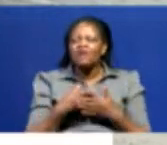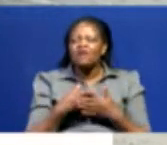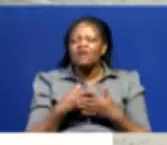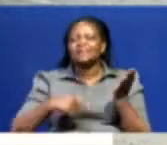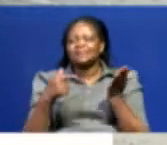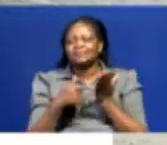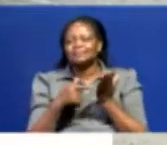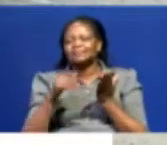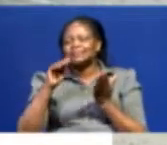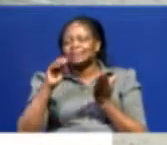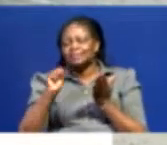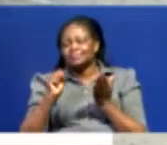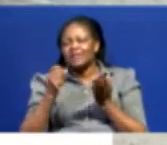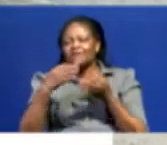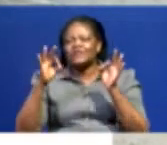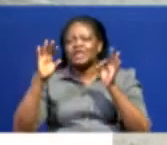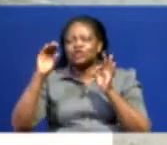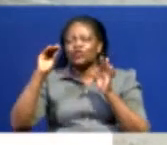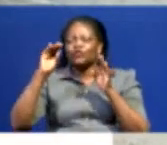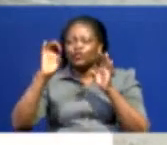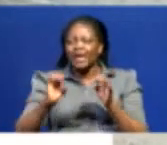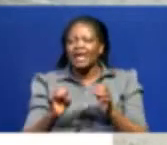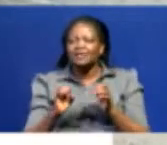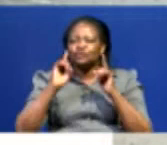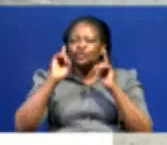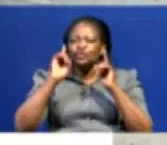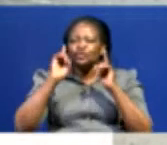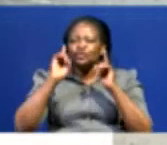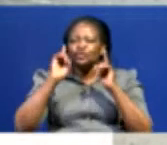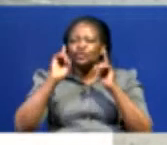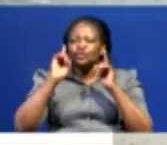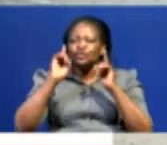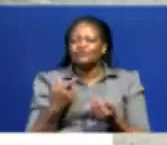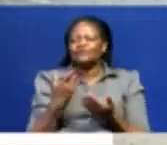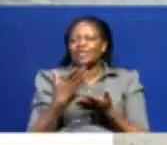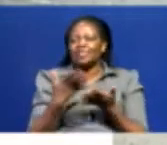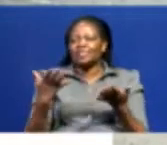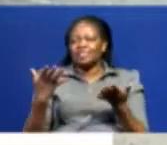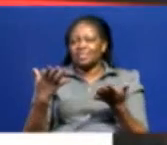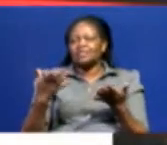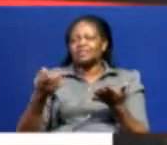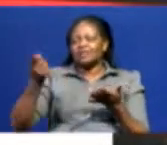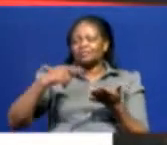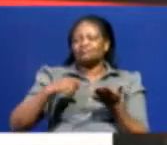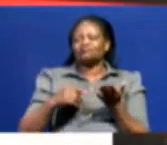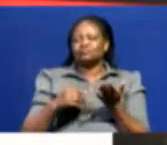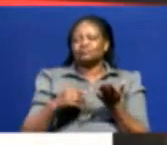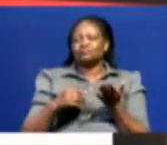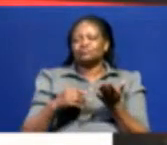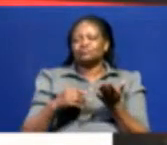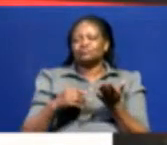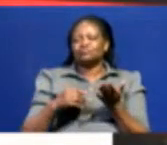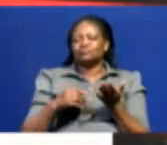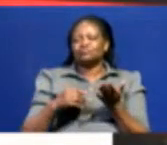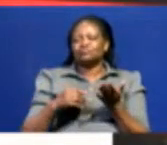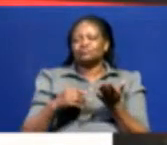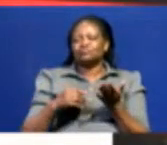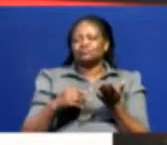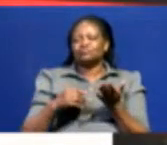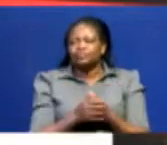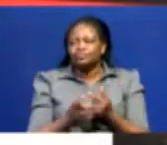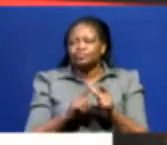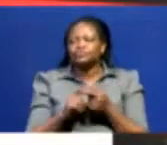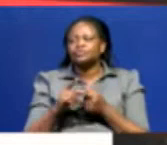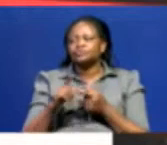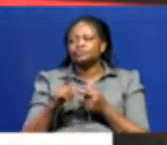free software. So all you need to do is come up with your devices so that we can do the installations. Plans are underway for this KBC